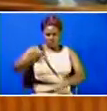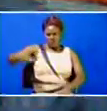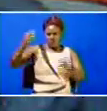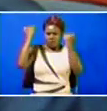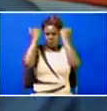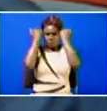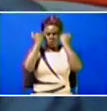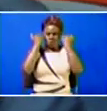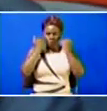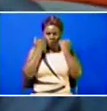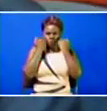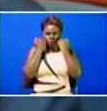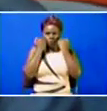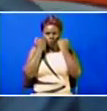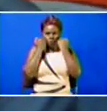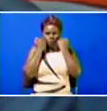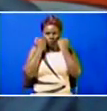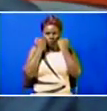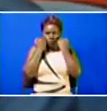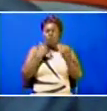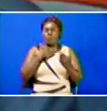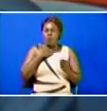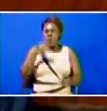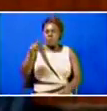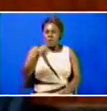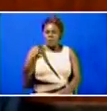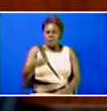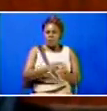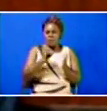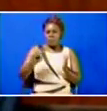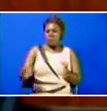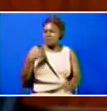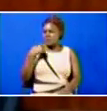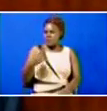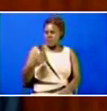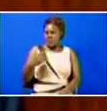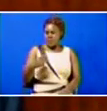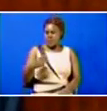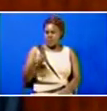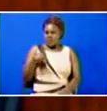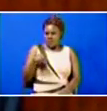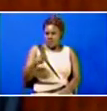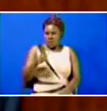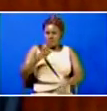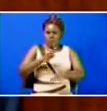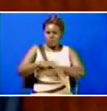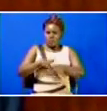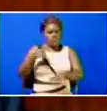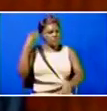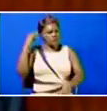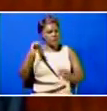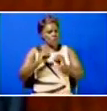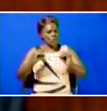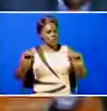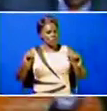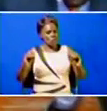Chief Magistrate Douglas Agati and sought to challenge the charges. Kamau argues that he will not be accorded a fair trial if